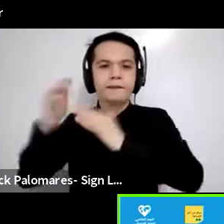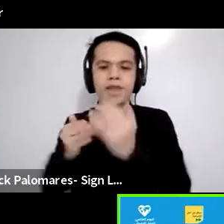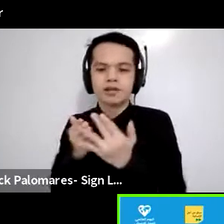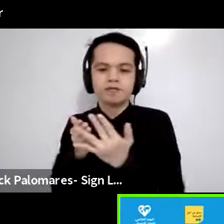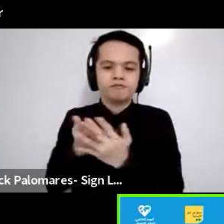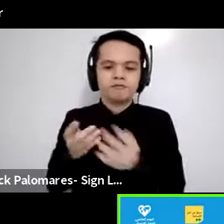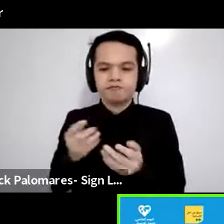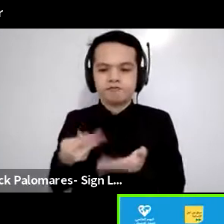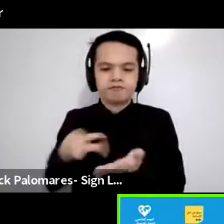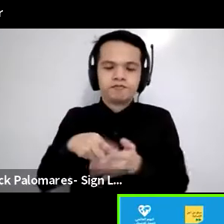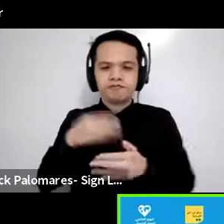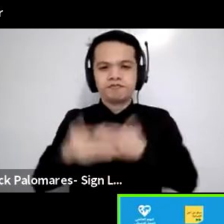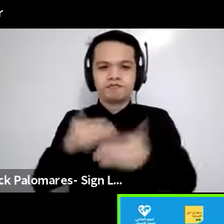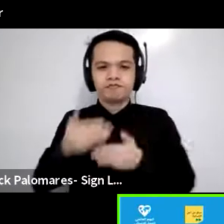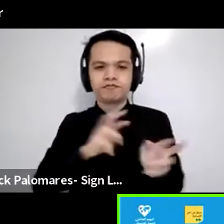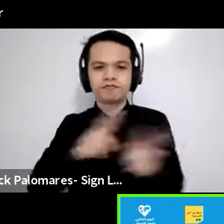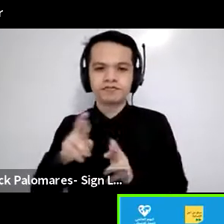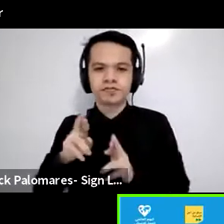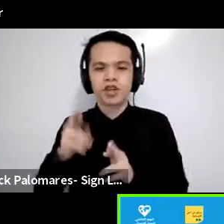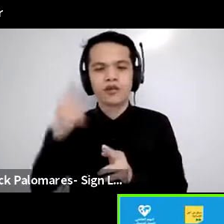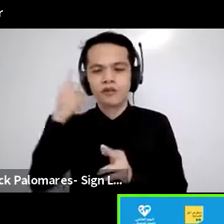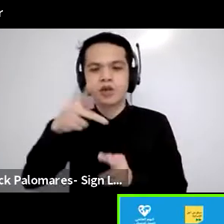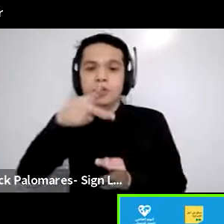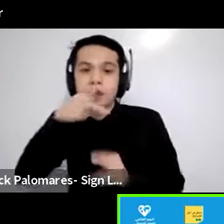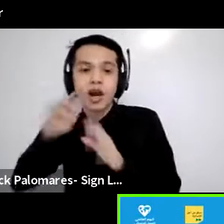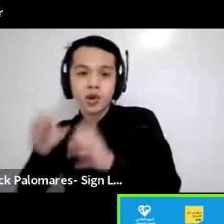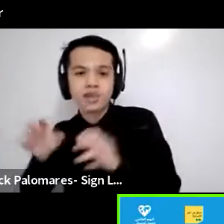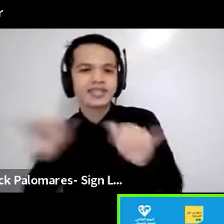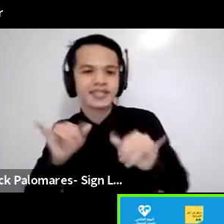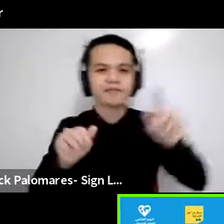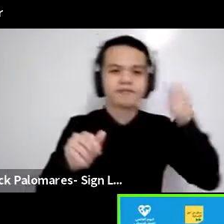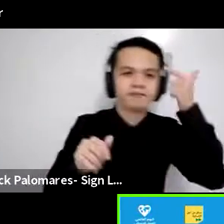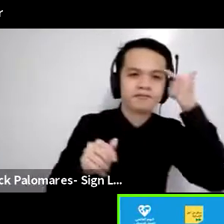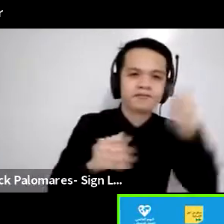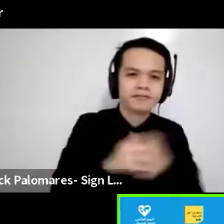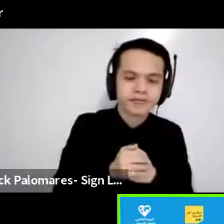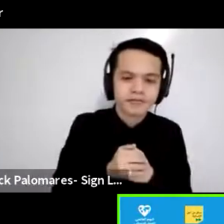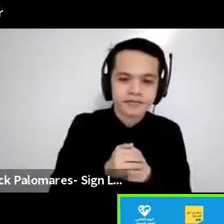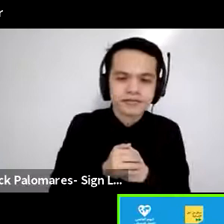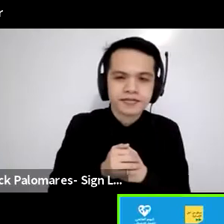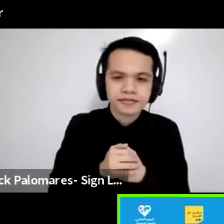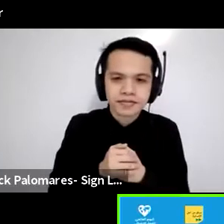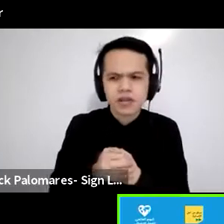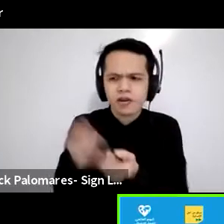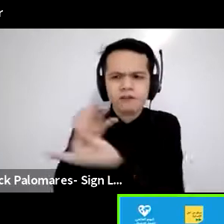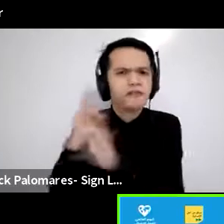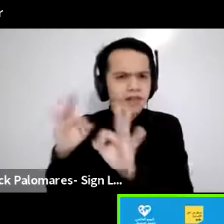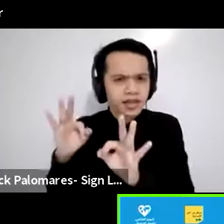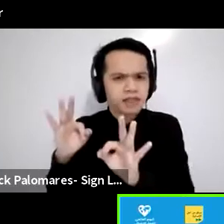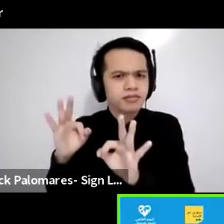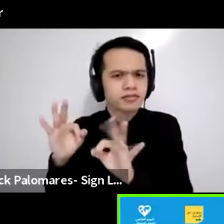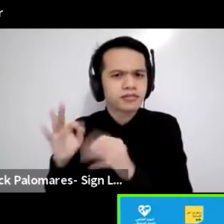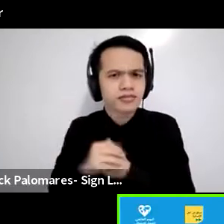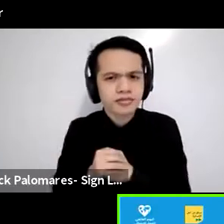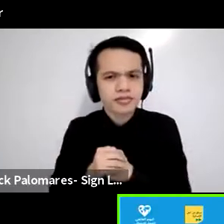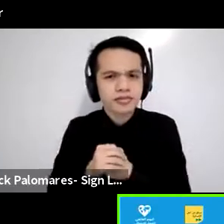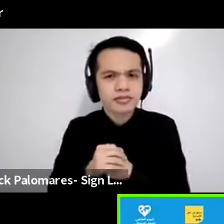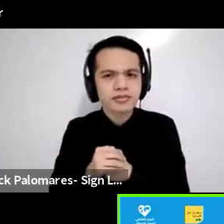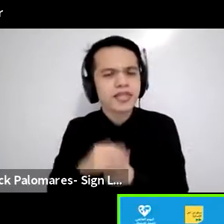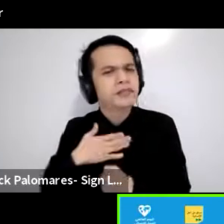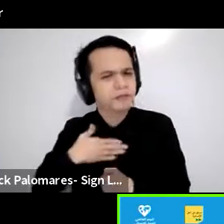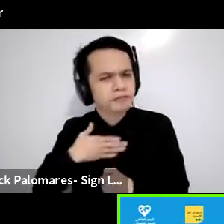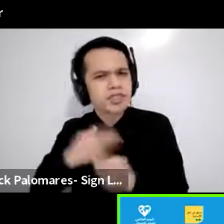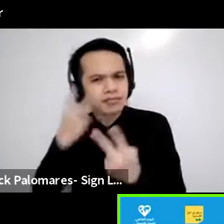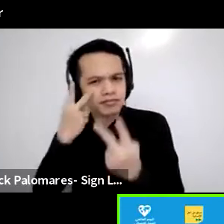preparedness for both the private sector and the government. So they're free. So please take a look at